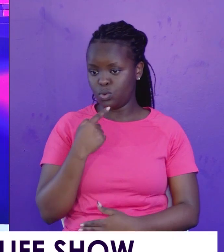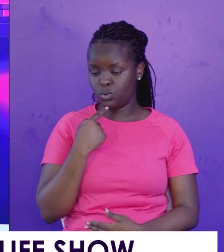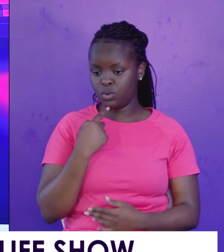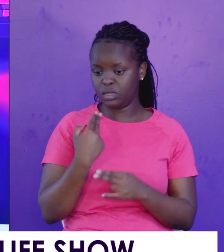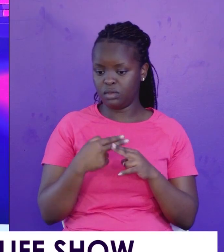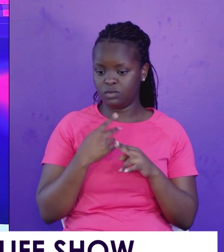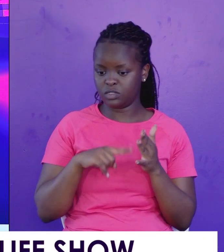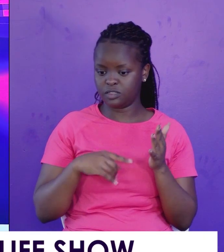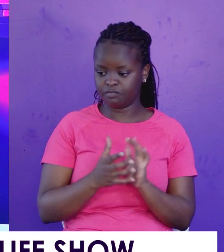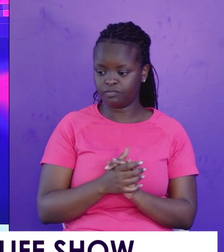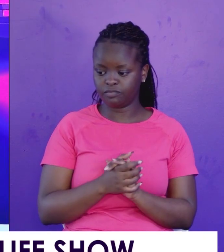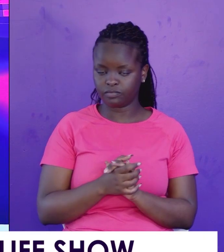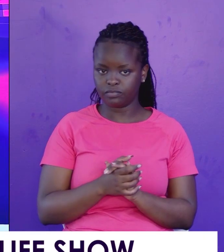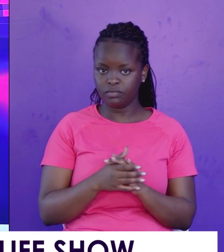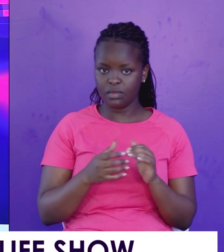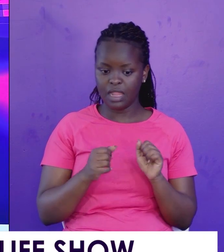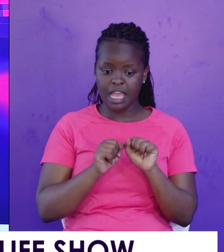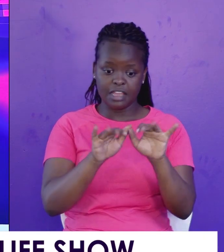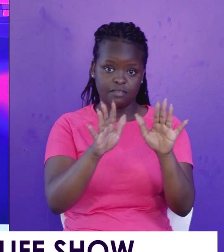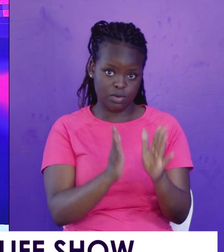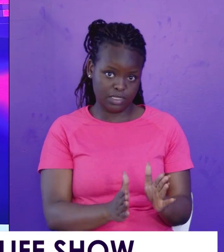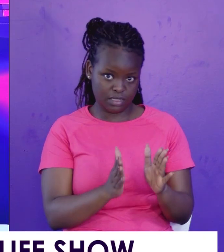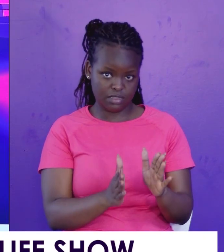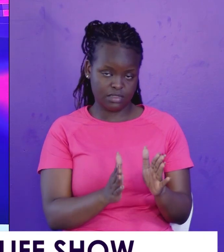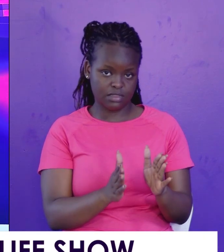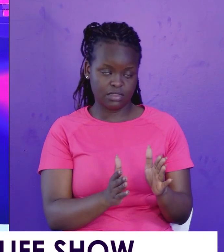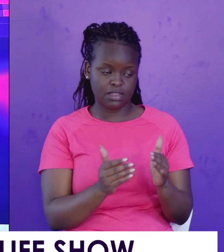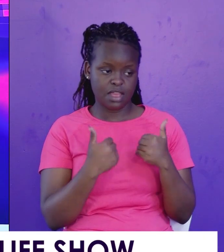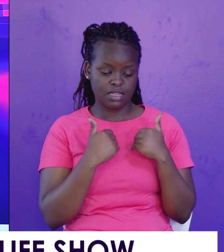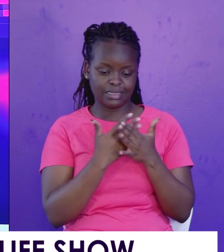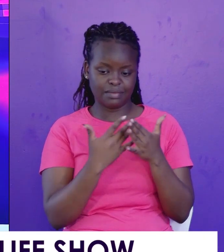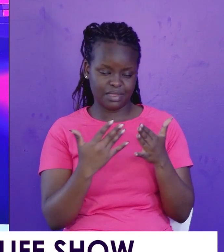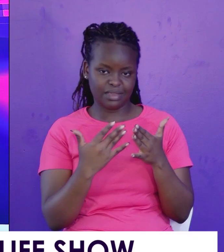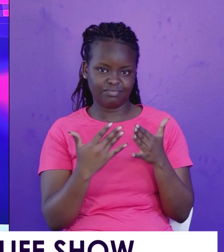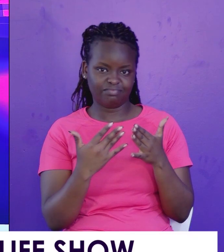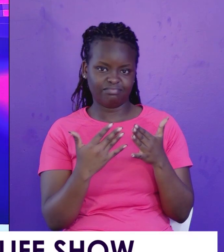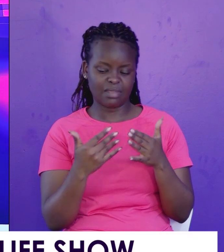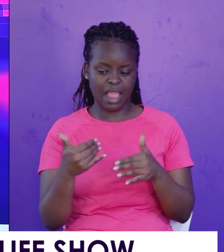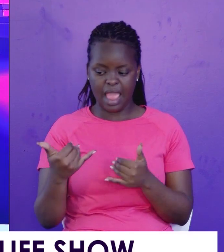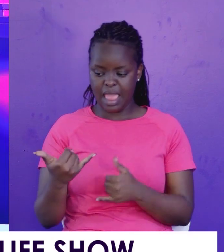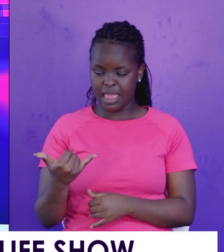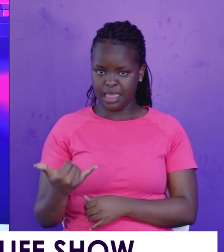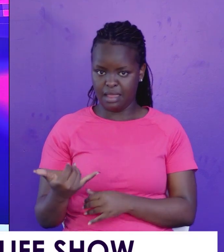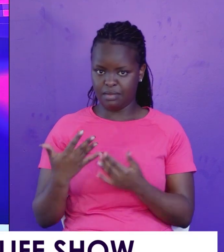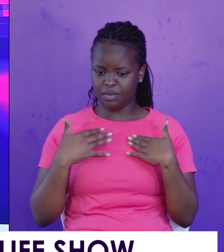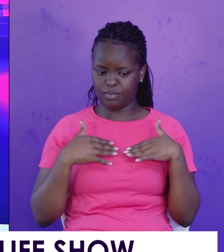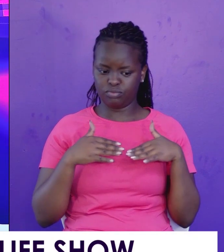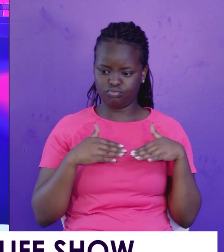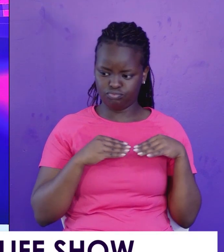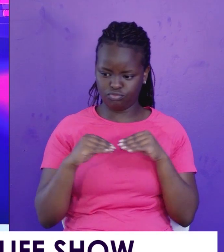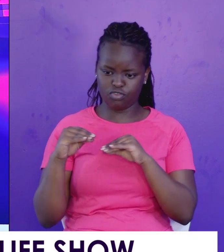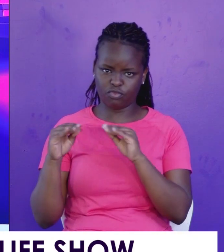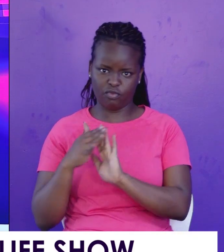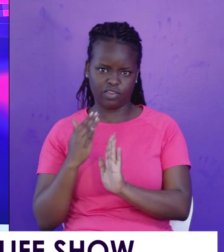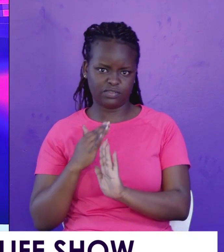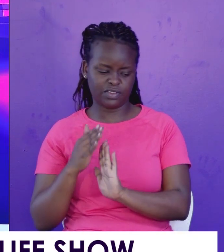these guys who are influencers. They say something and young people go with it and move very quickly. So but sometimes I